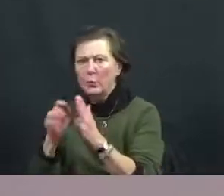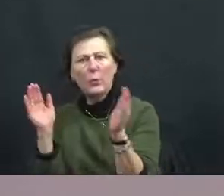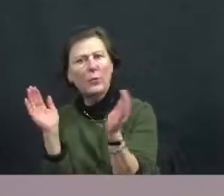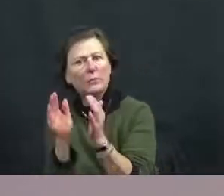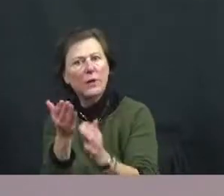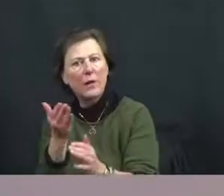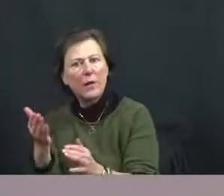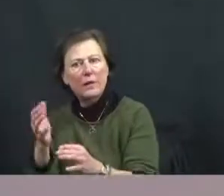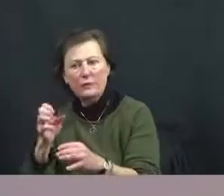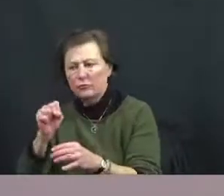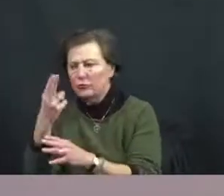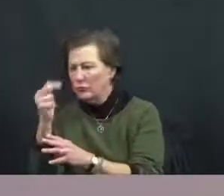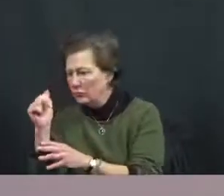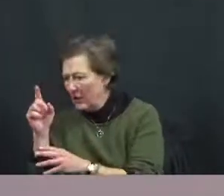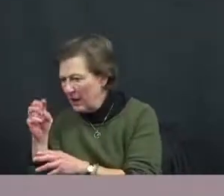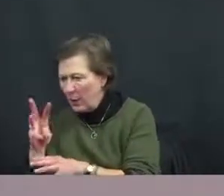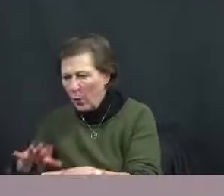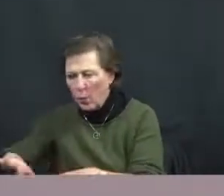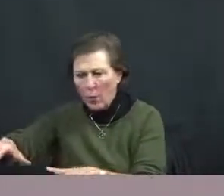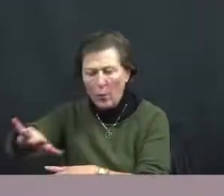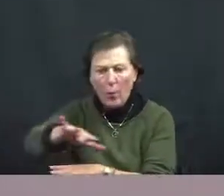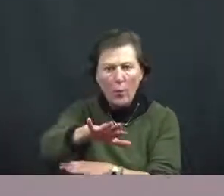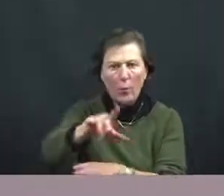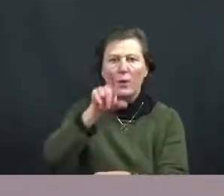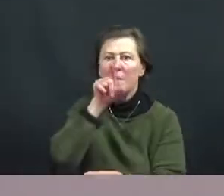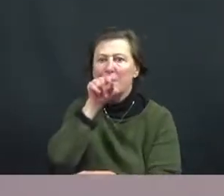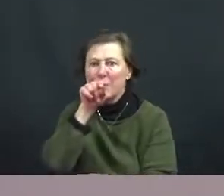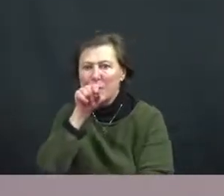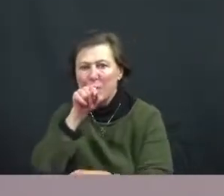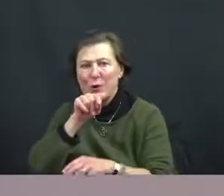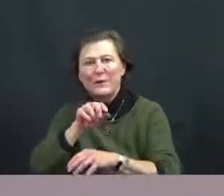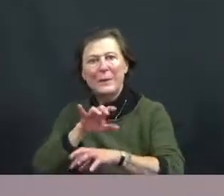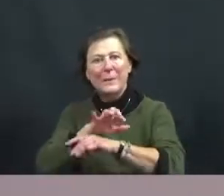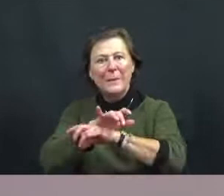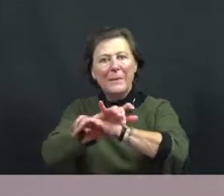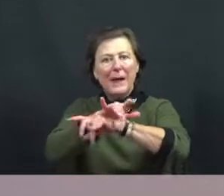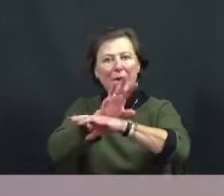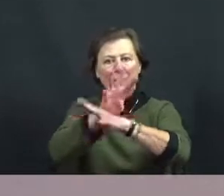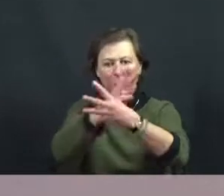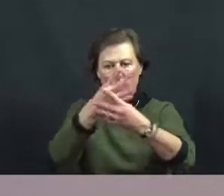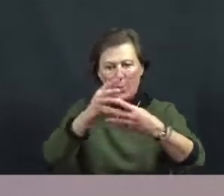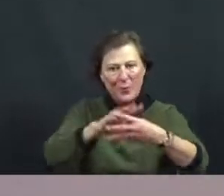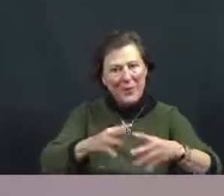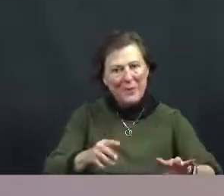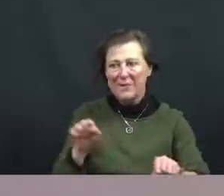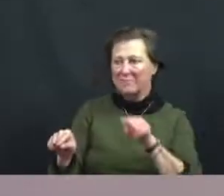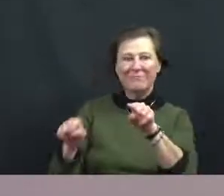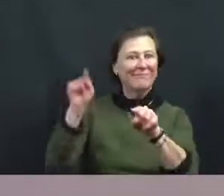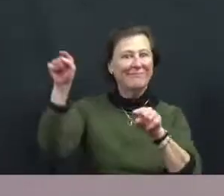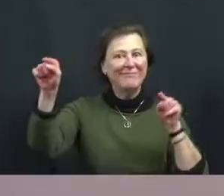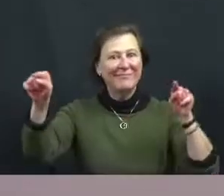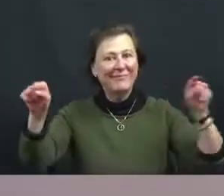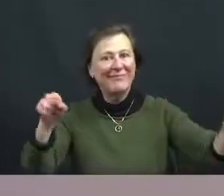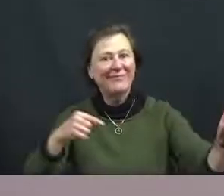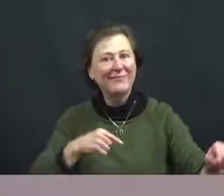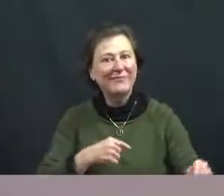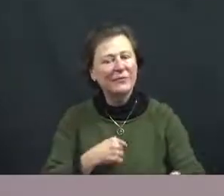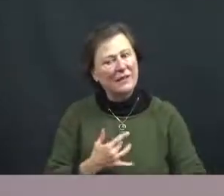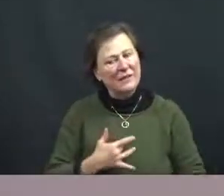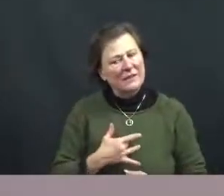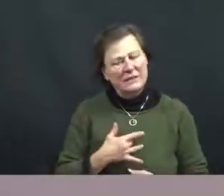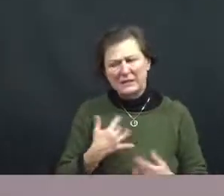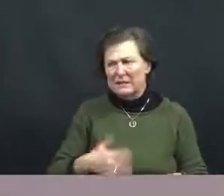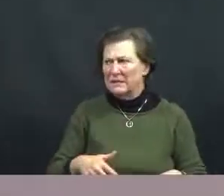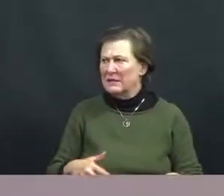a crow probing the leaf litter, a spider's web. And we may feel how these dim,